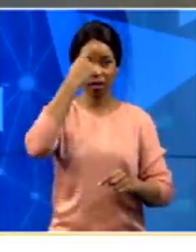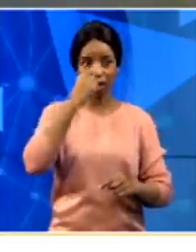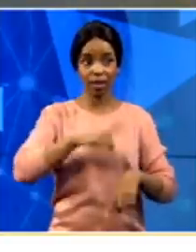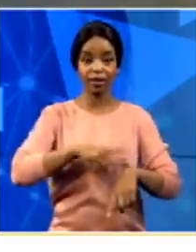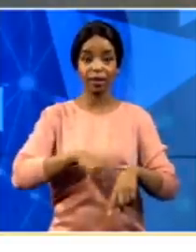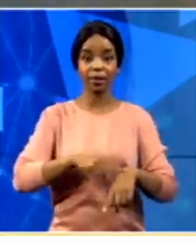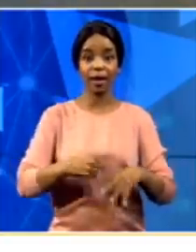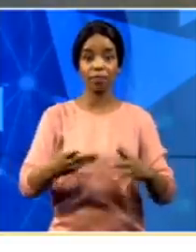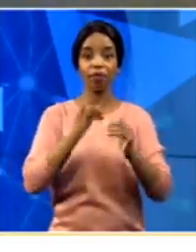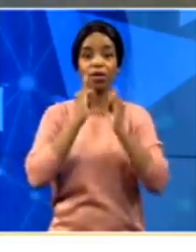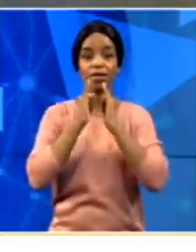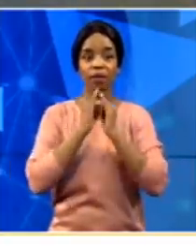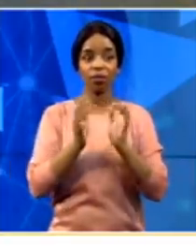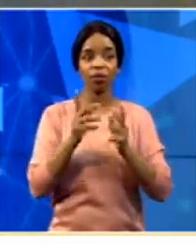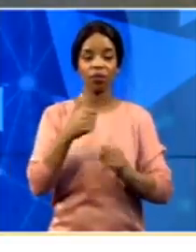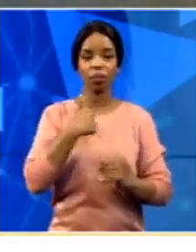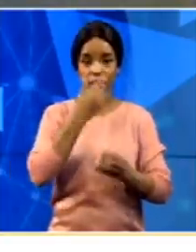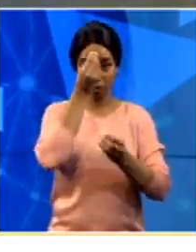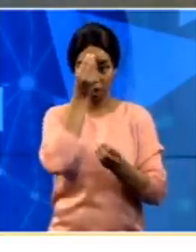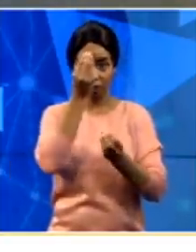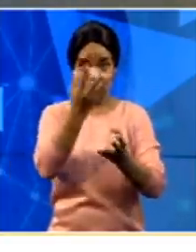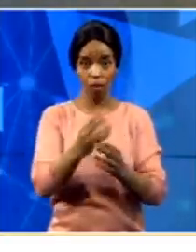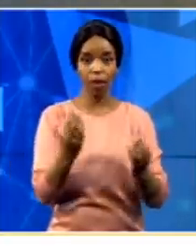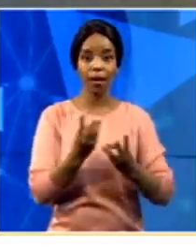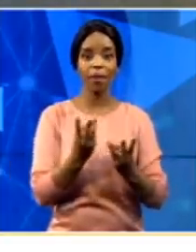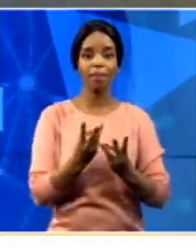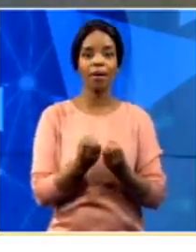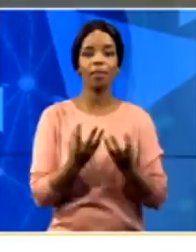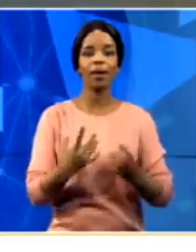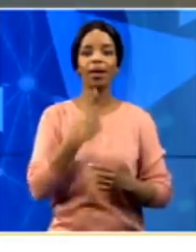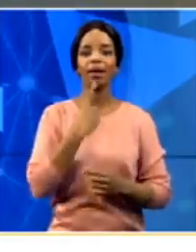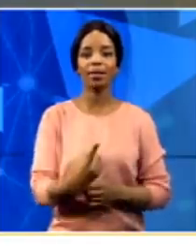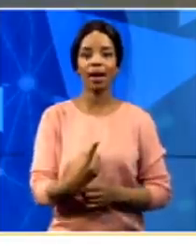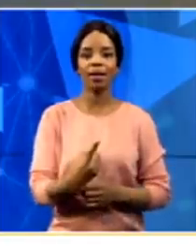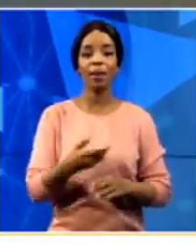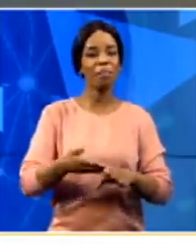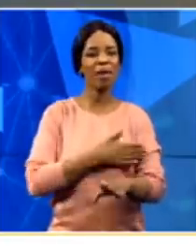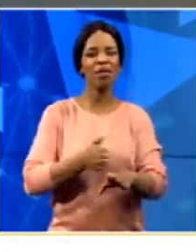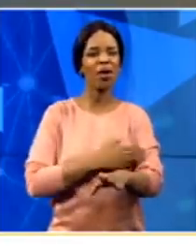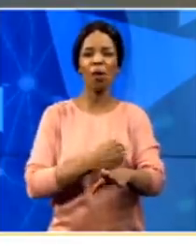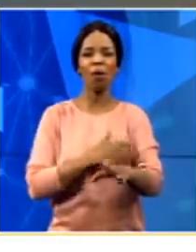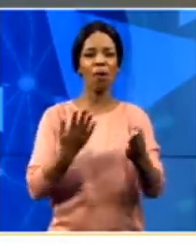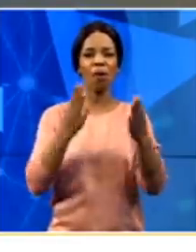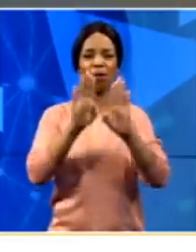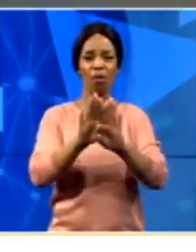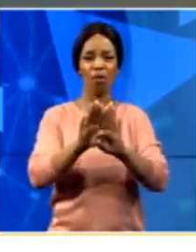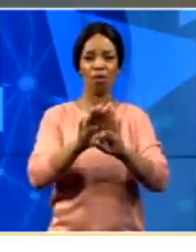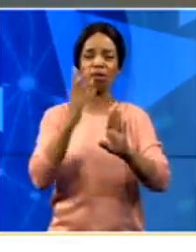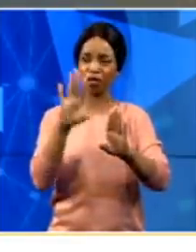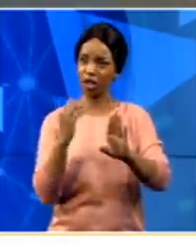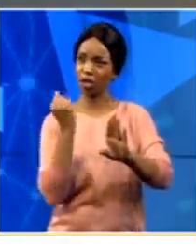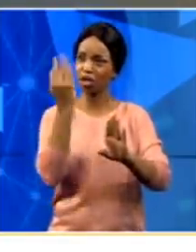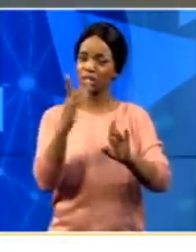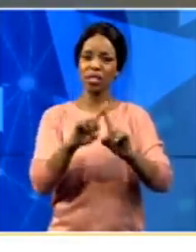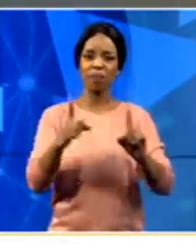of the interview about people that have logged from before the lockdown and they still haven't heard anything. So, Teboho, talk to us about